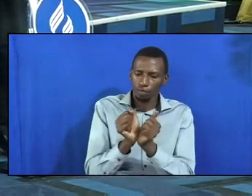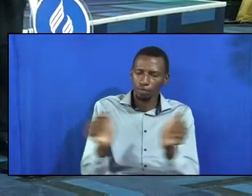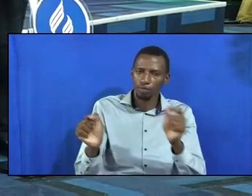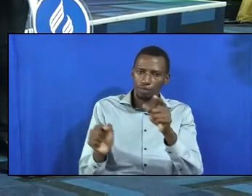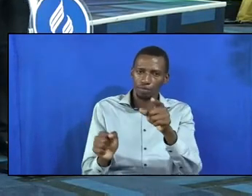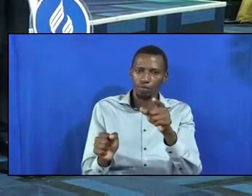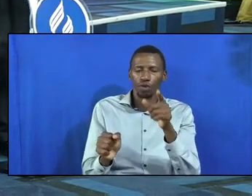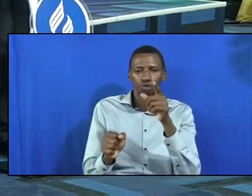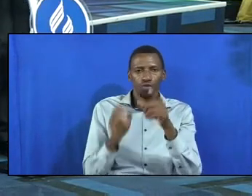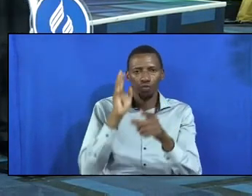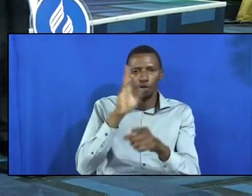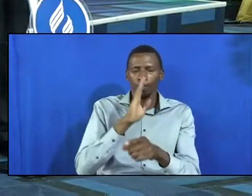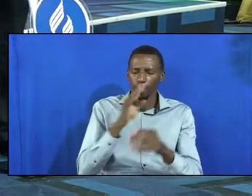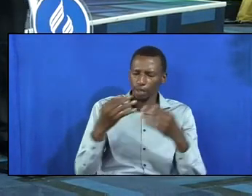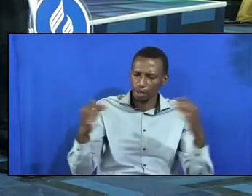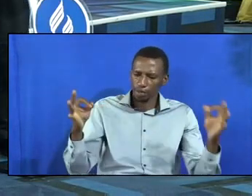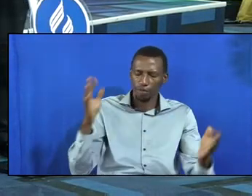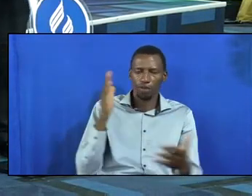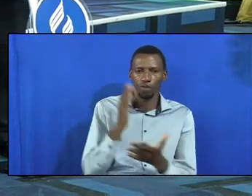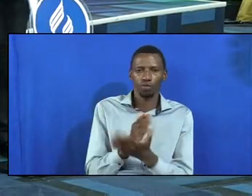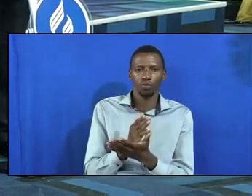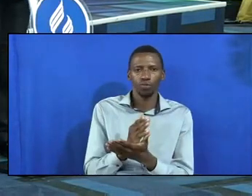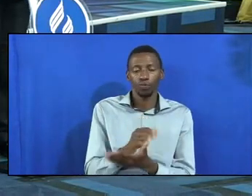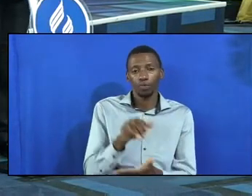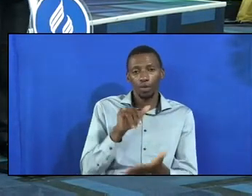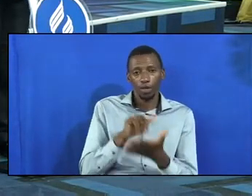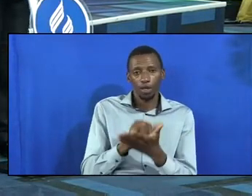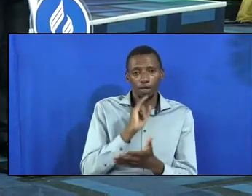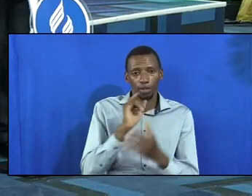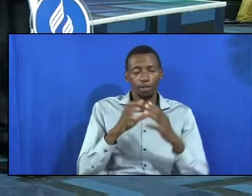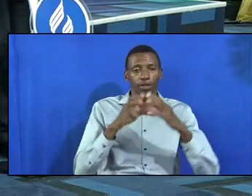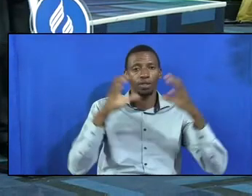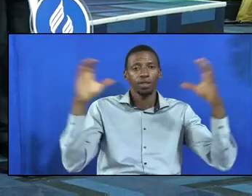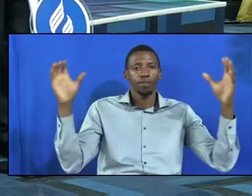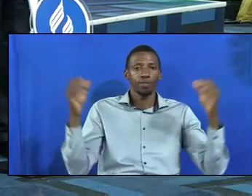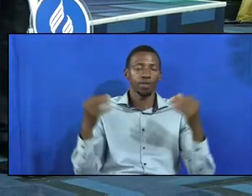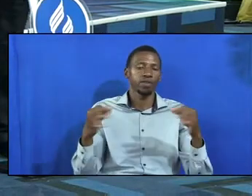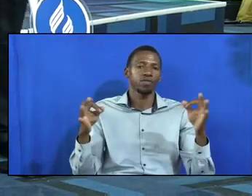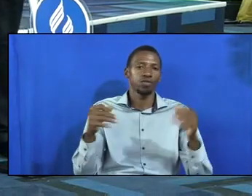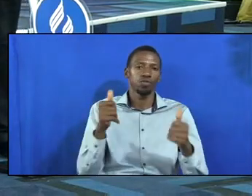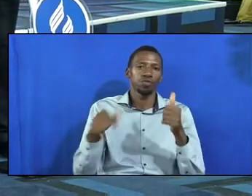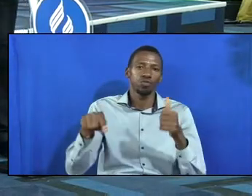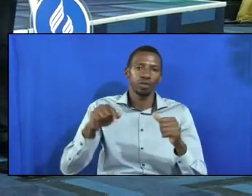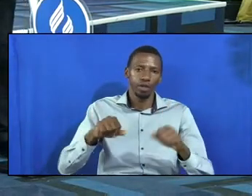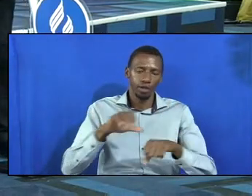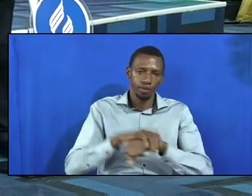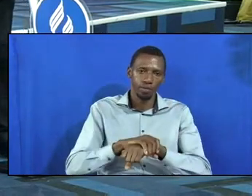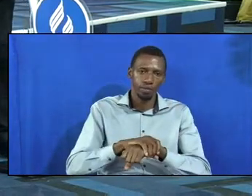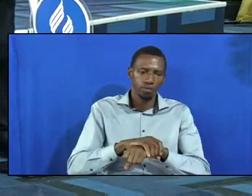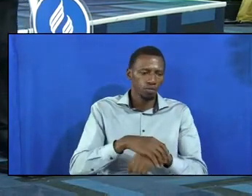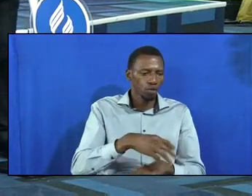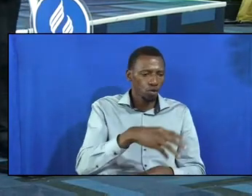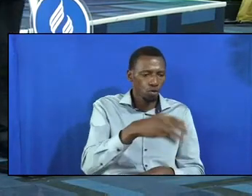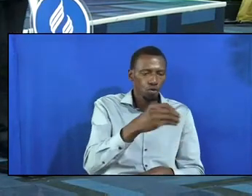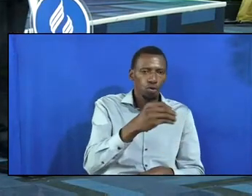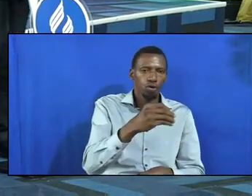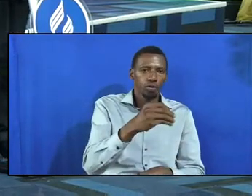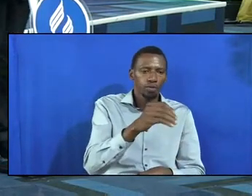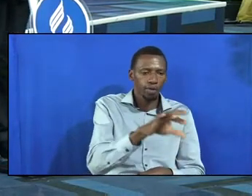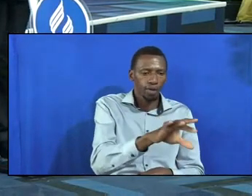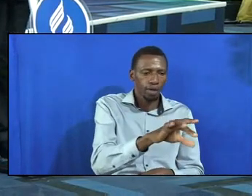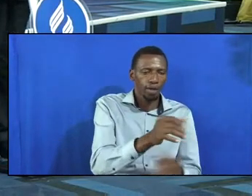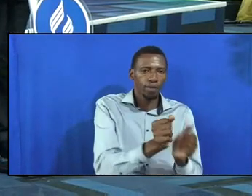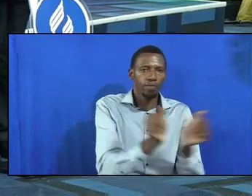And that is the greatest freedom that we can ever attain here. Going and picking somebody from a maximum prison is not the